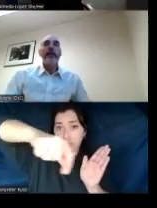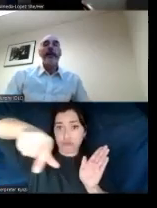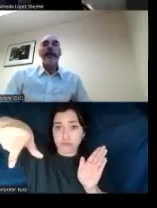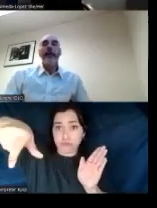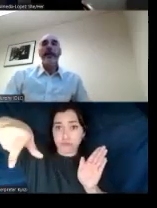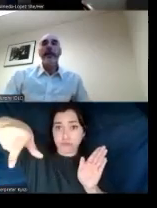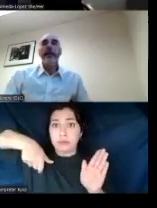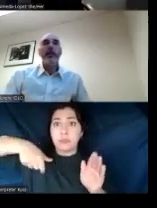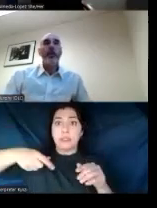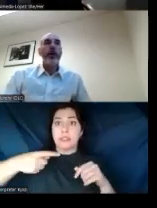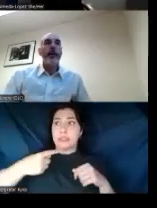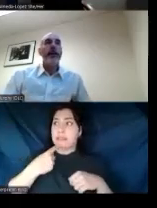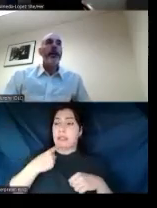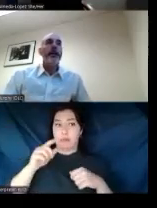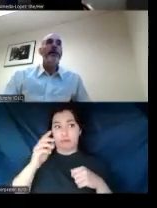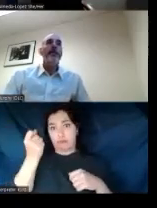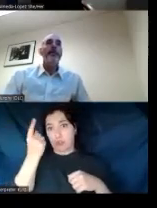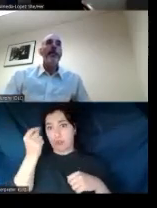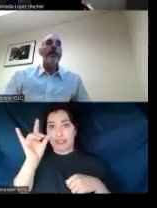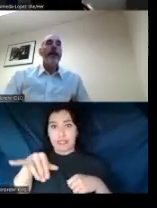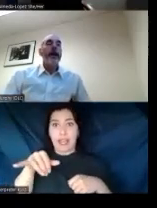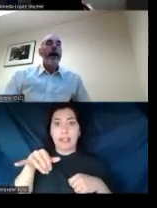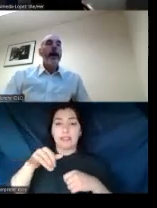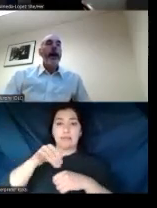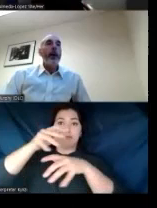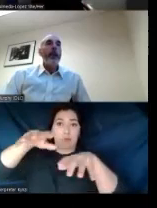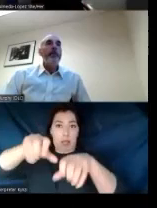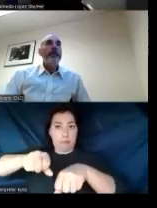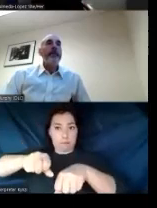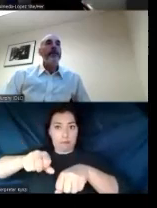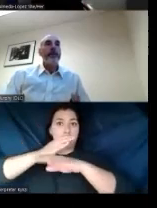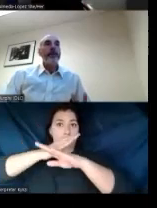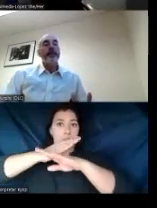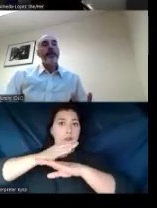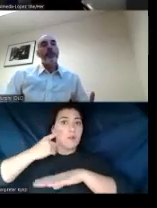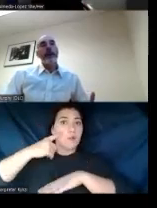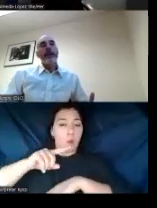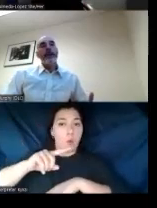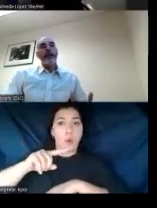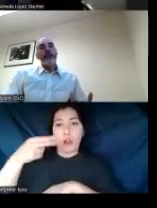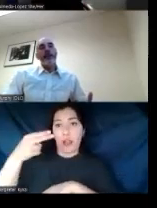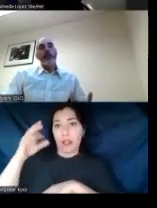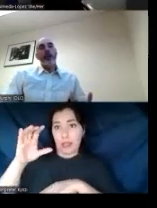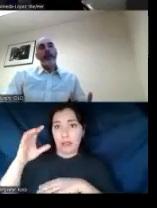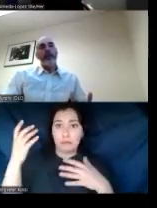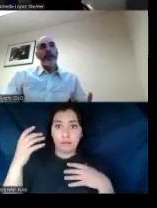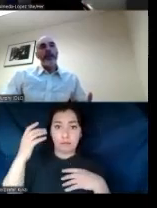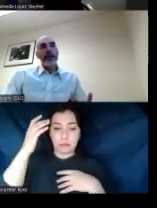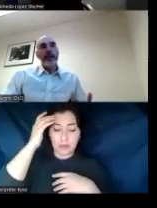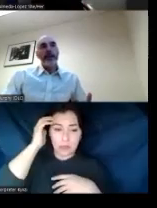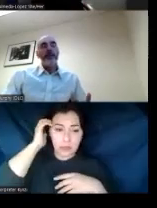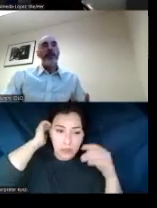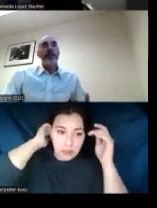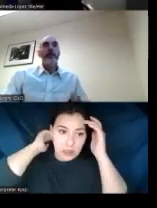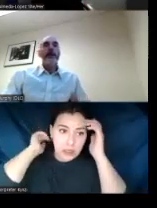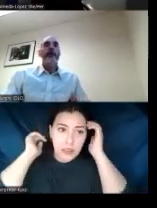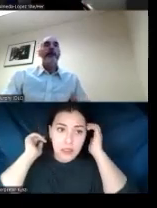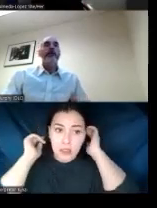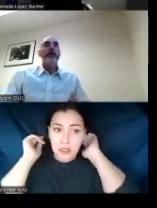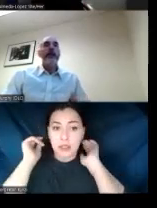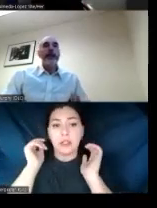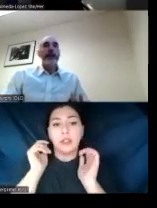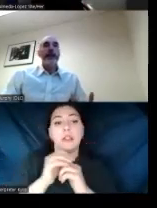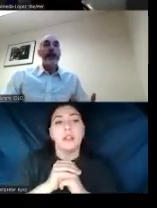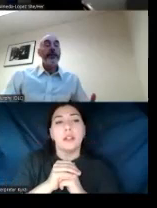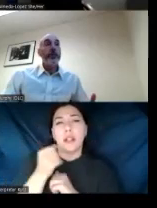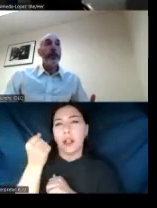is an accessible parking space? To give you a sense of what an accessible parking space is, generally it should